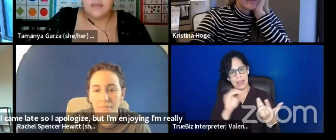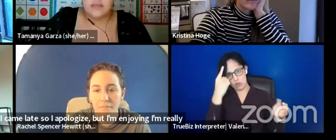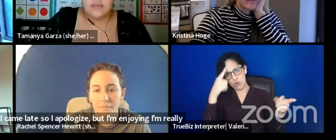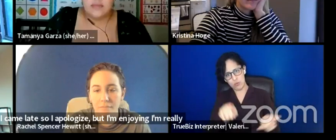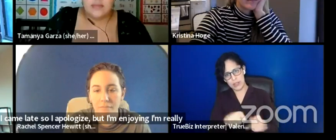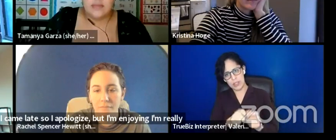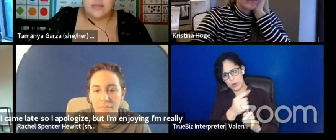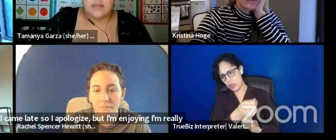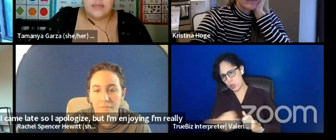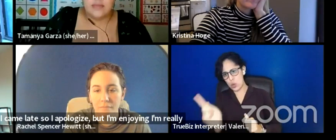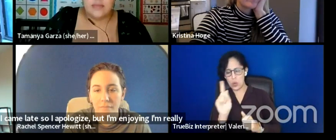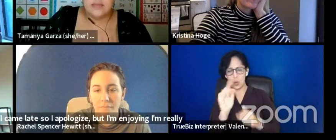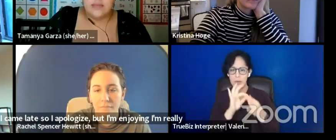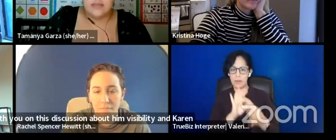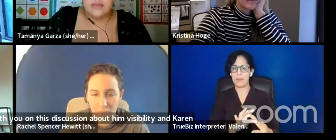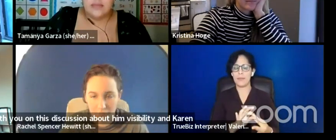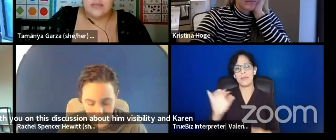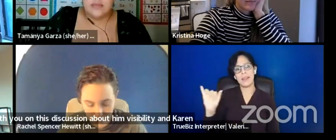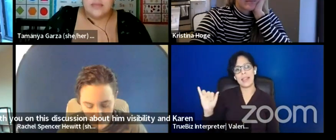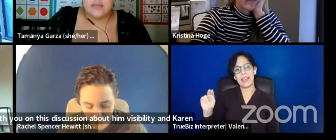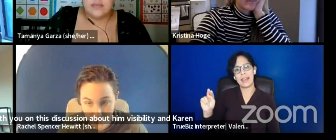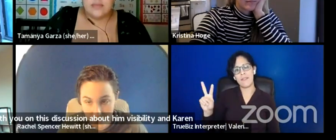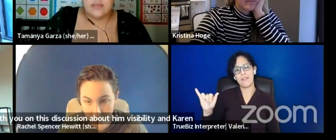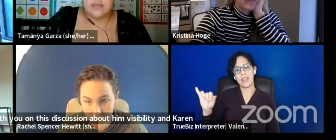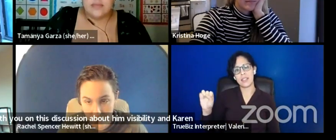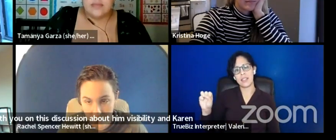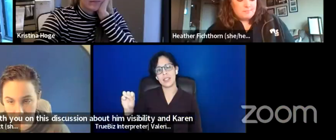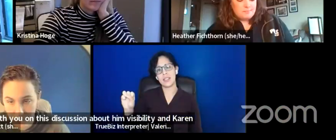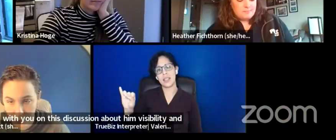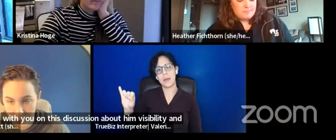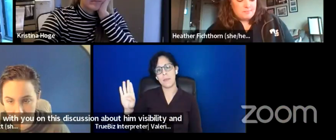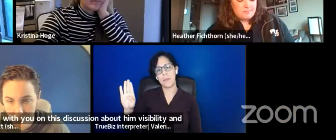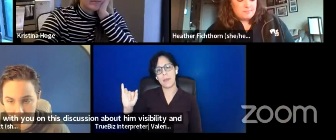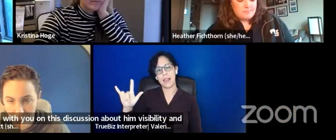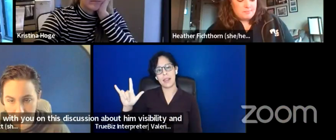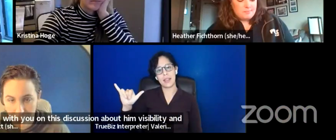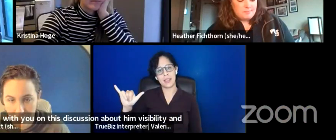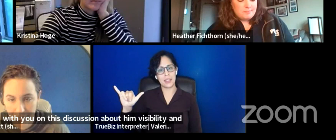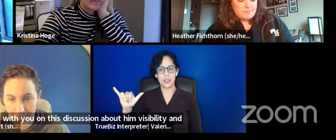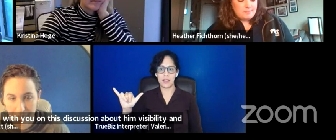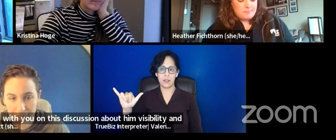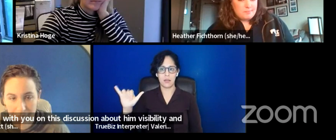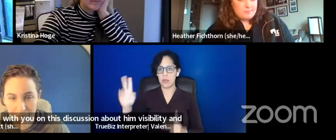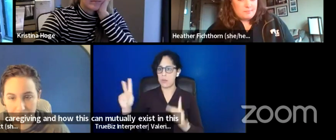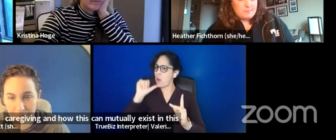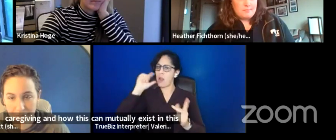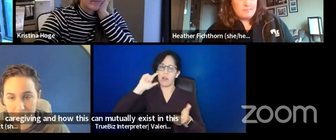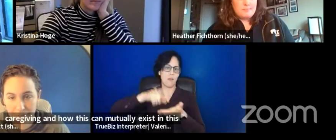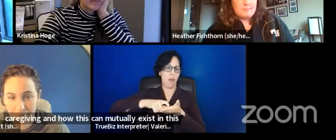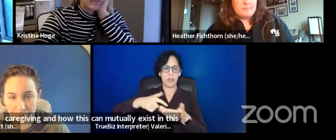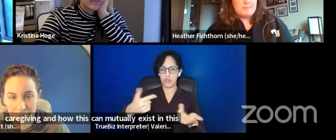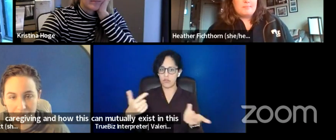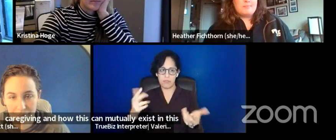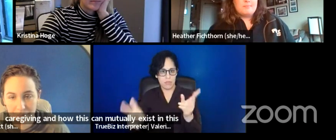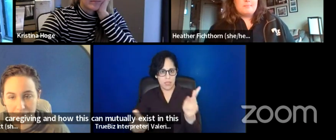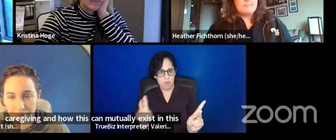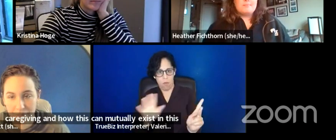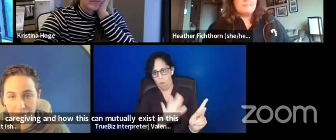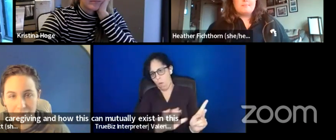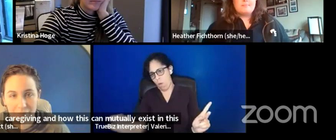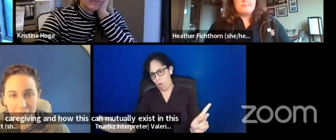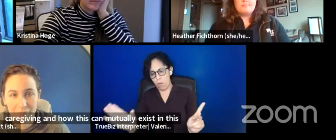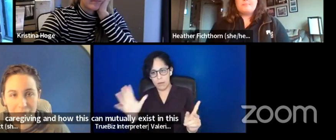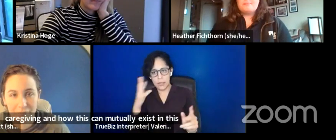about invisibility and caregiving and how this can mutually exist in this space. And I think it does, you know, there